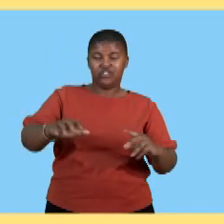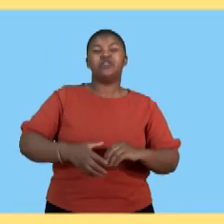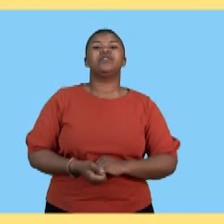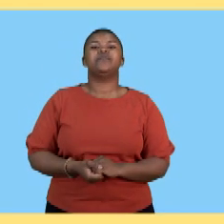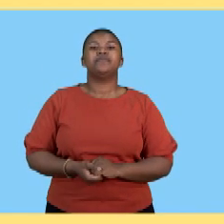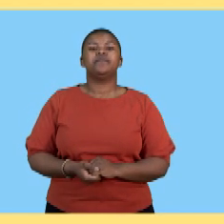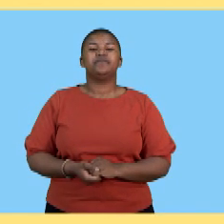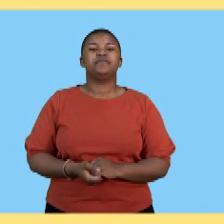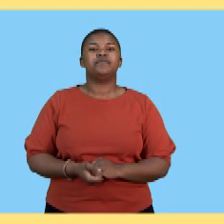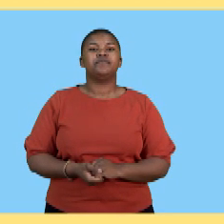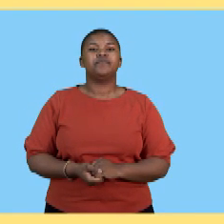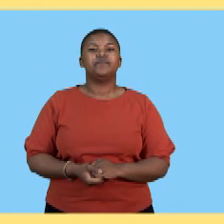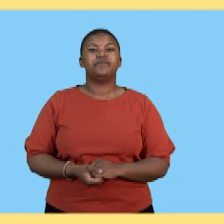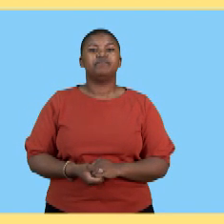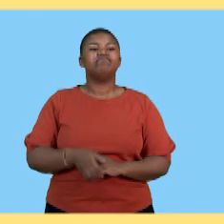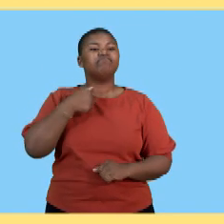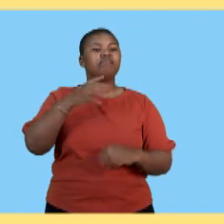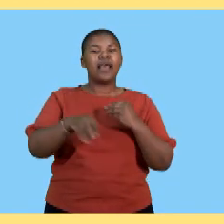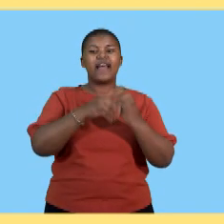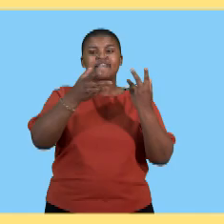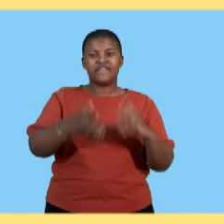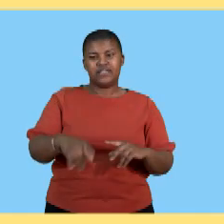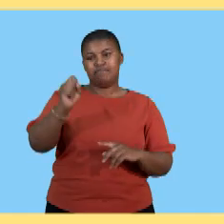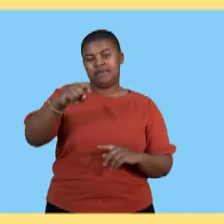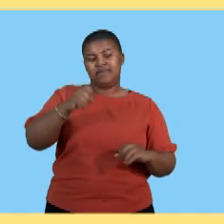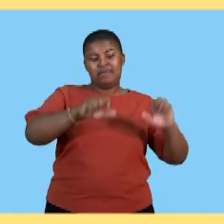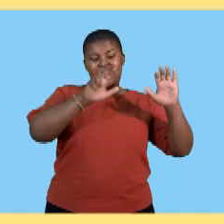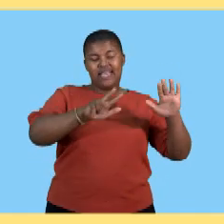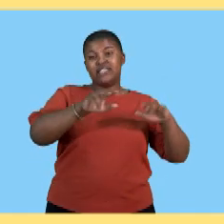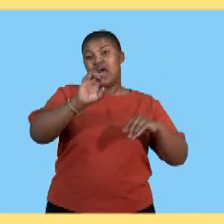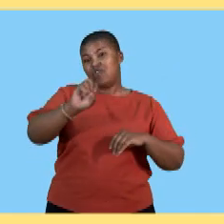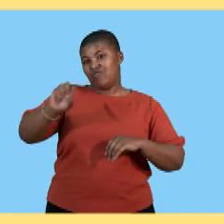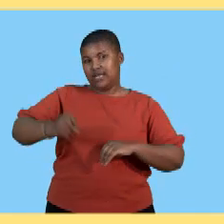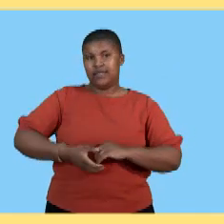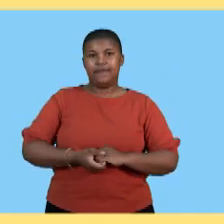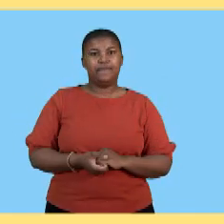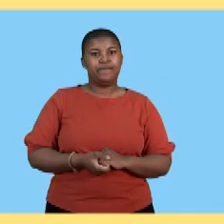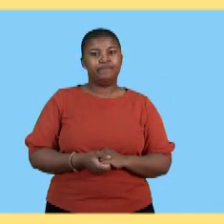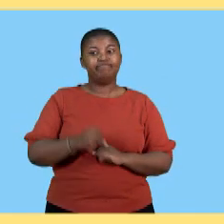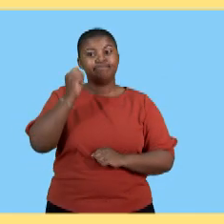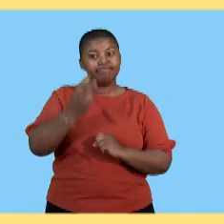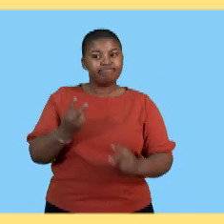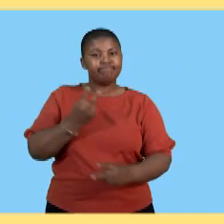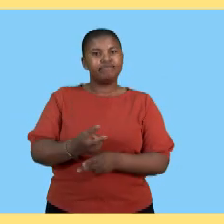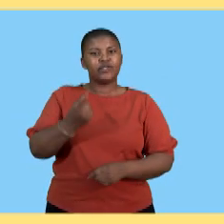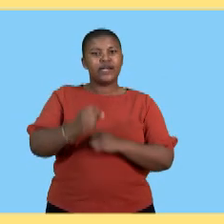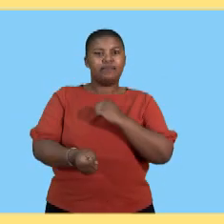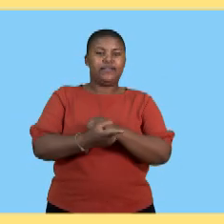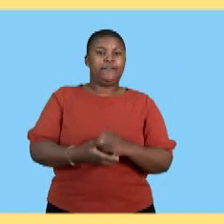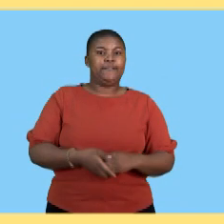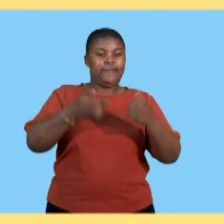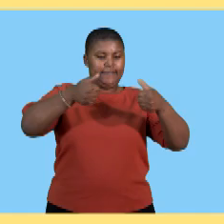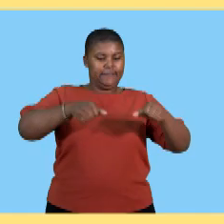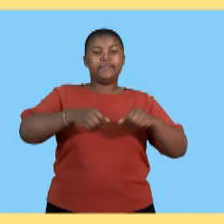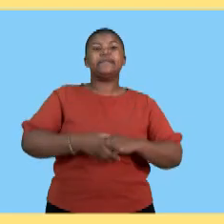to my salaries. I add that 800. And then the next